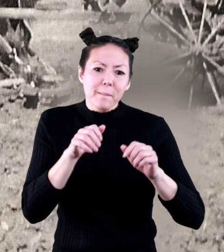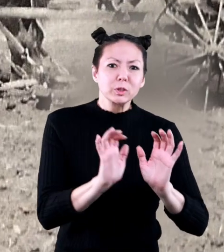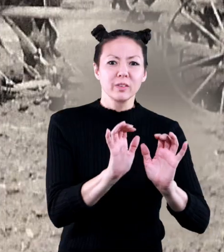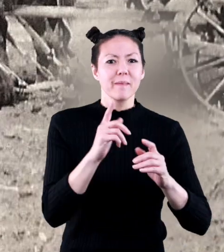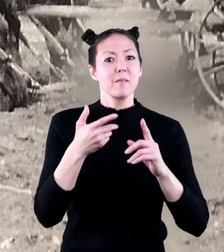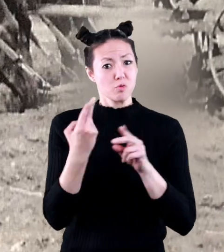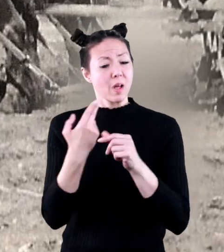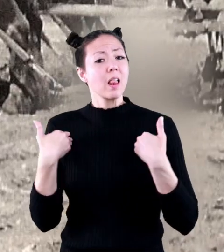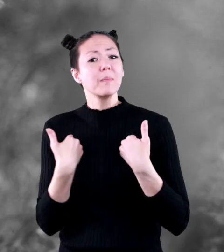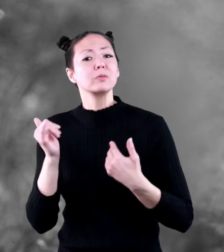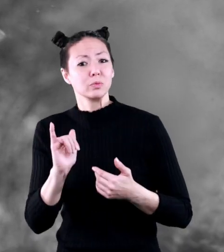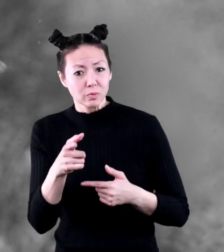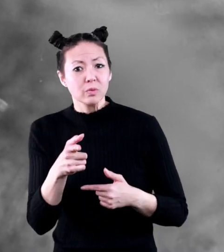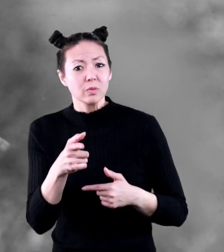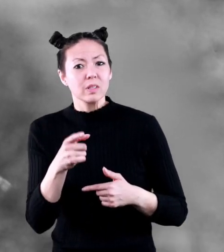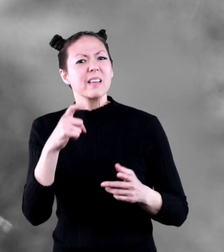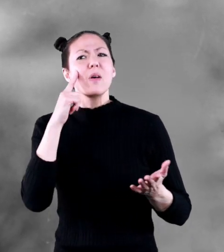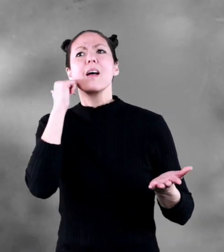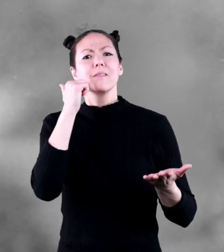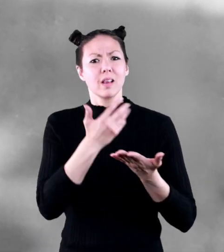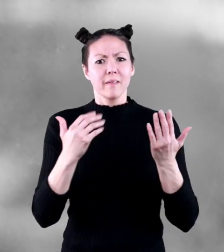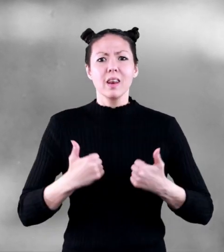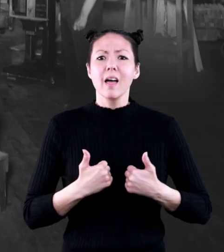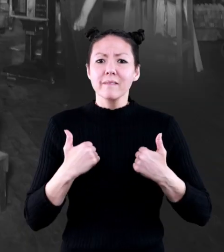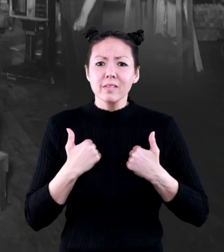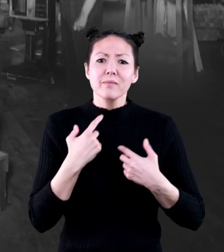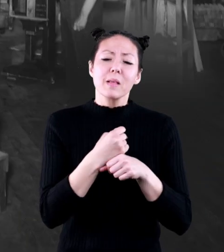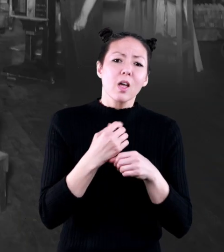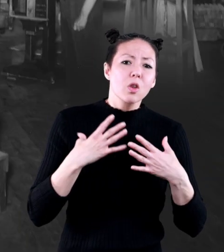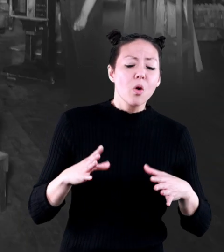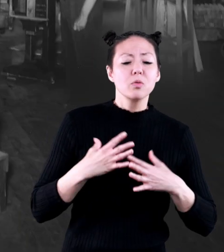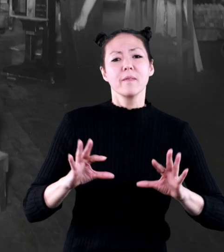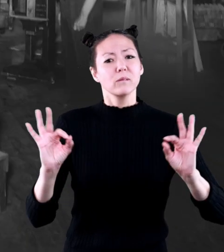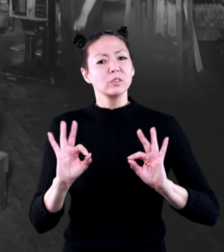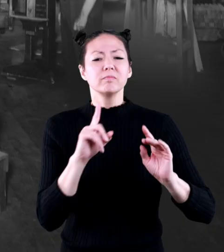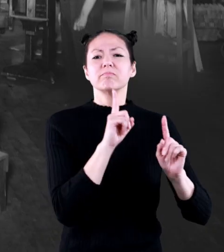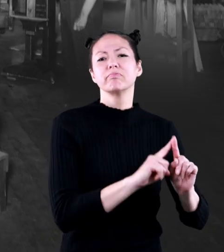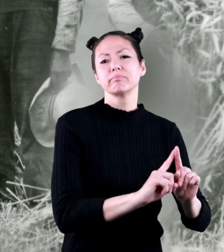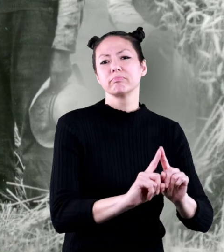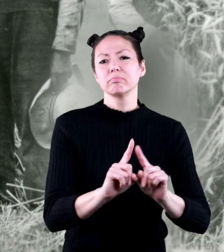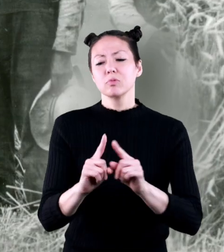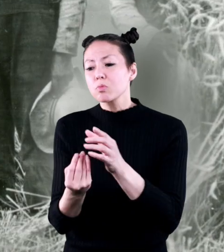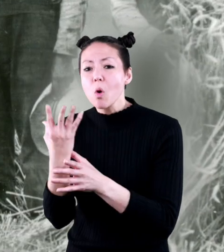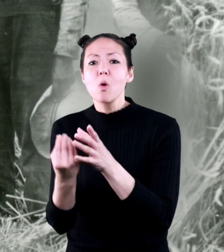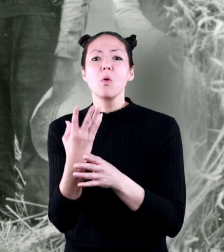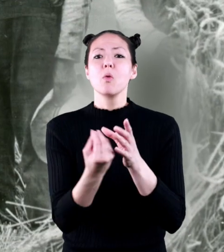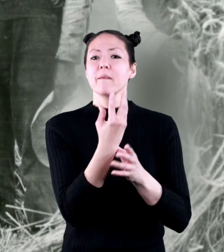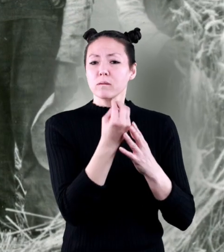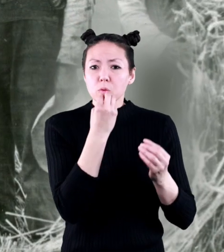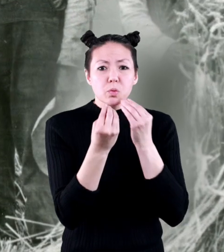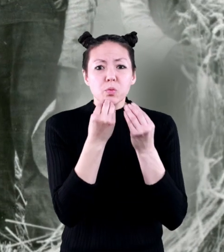they needed for everyday life, from making clothes, furniture, and other goods, to growing and producing their own